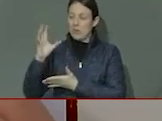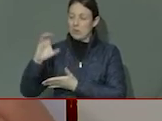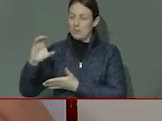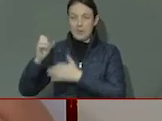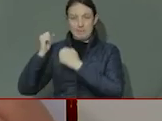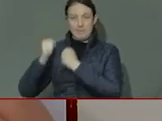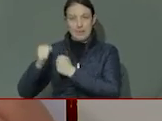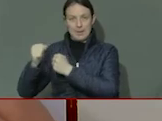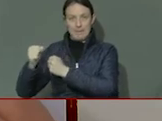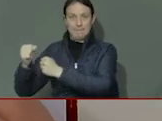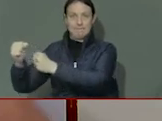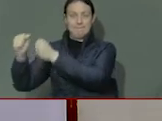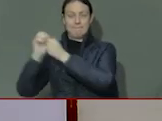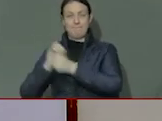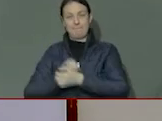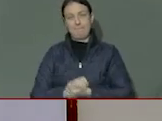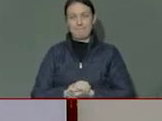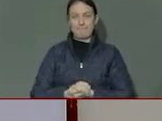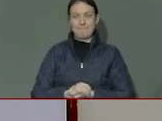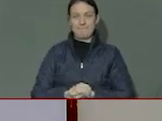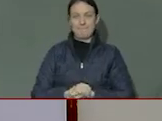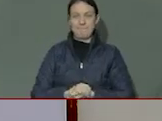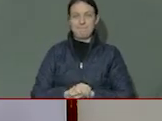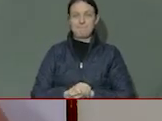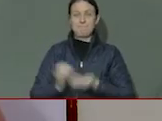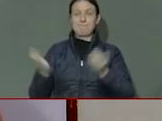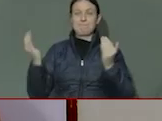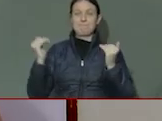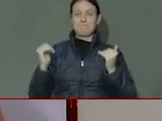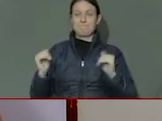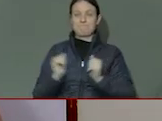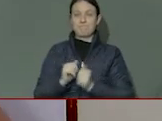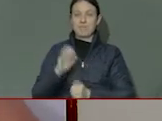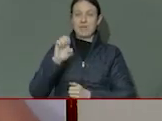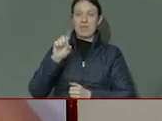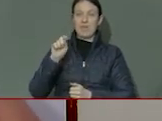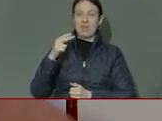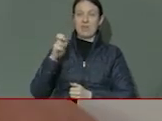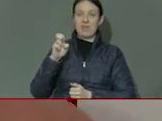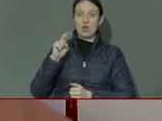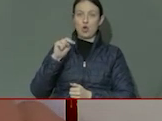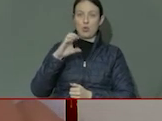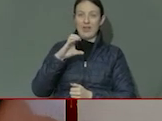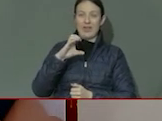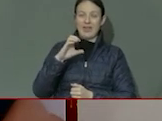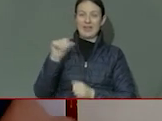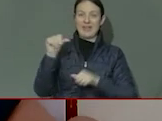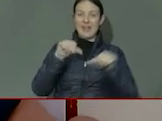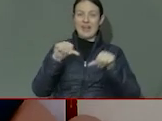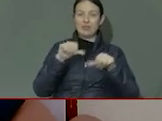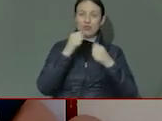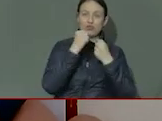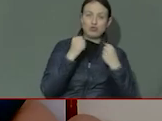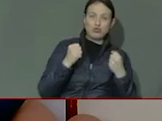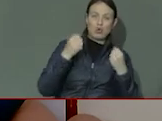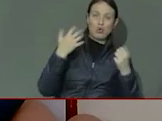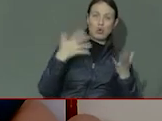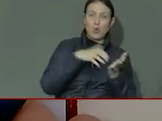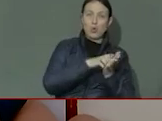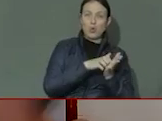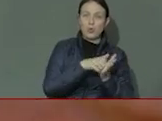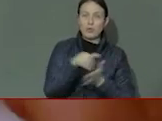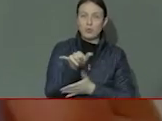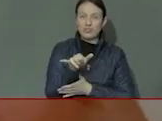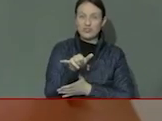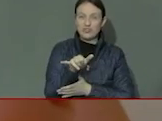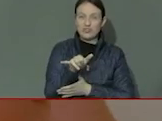a period of time. Classify ethanoic acid as either a strong acid or a weak acid. It